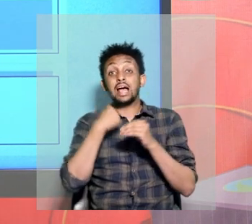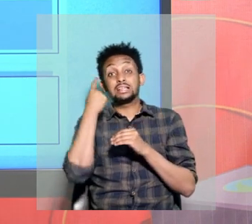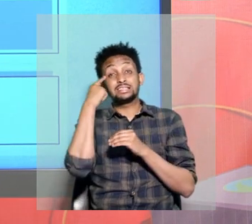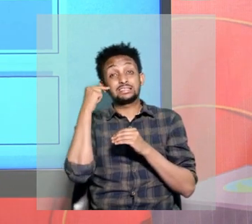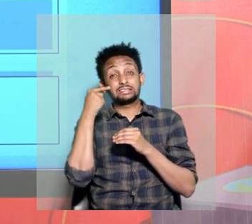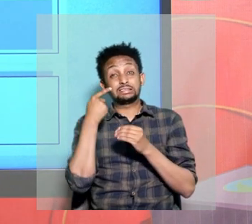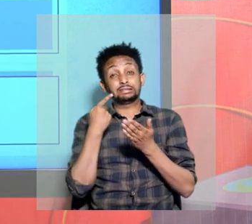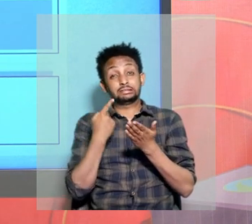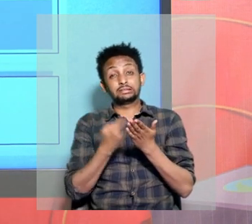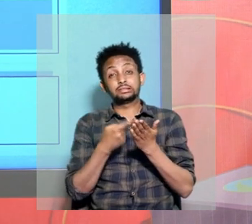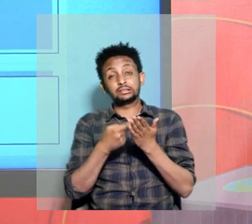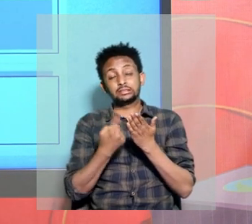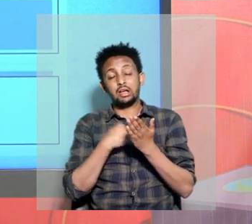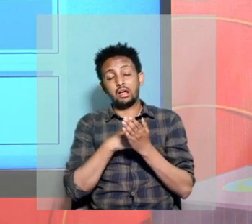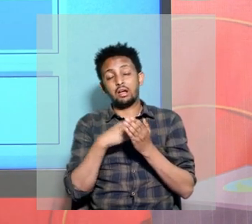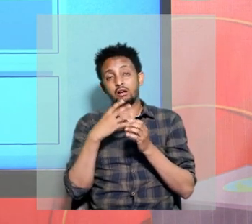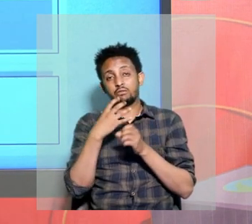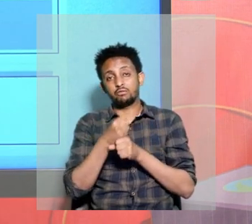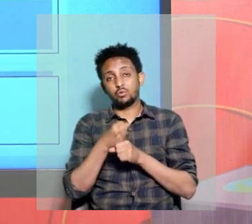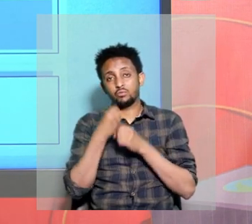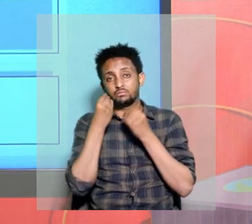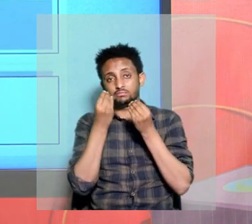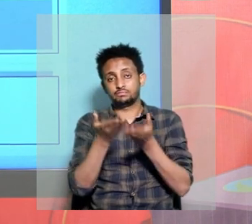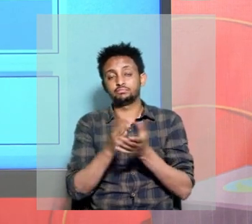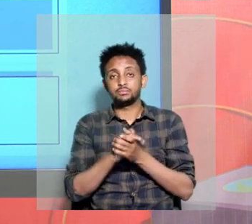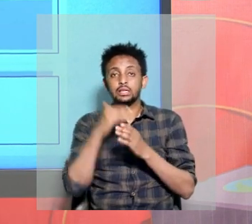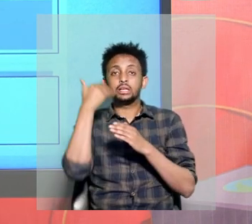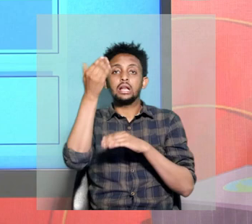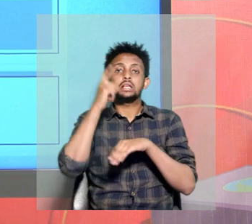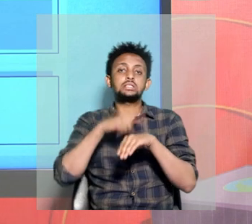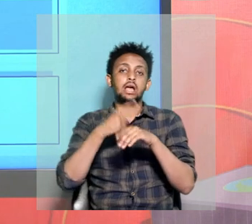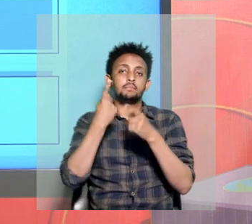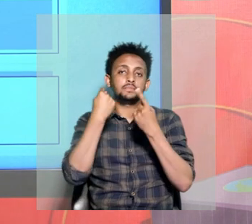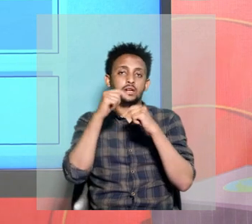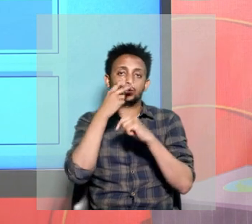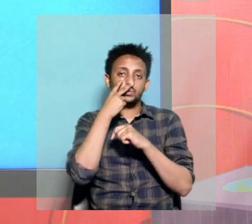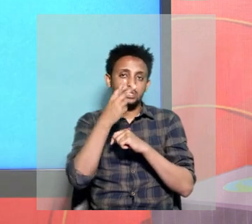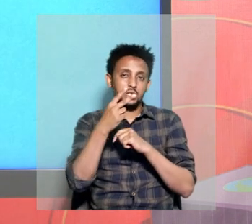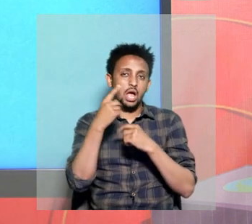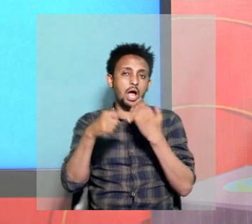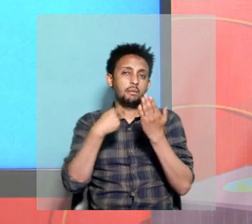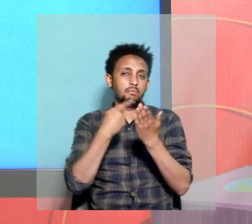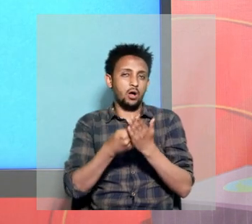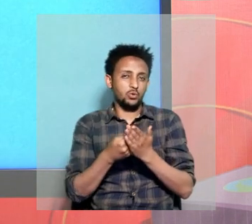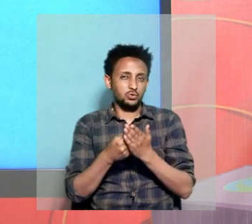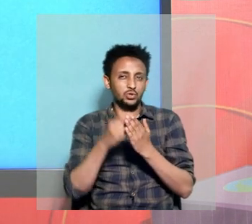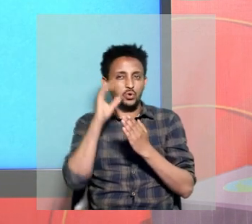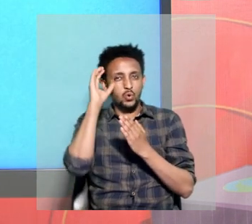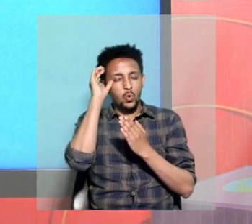think this is that I have got for today. Next time, we'll try to see about the